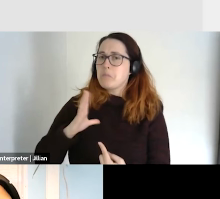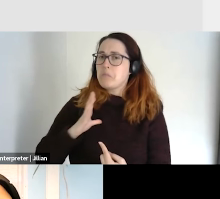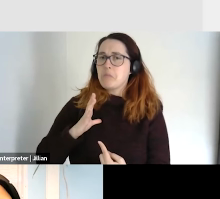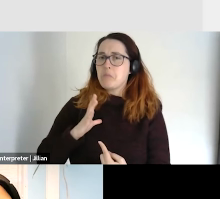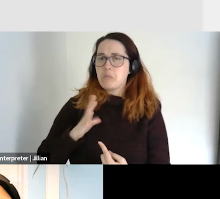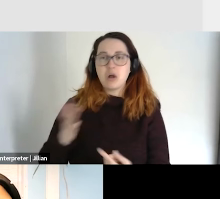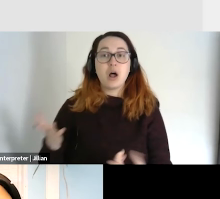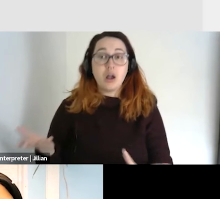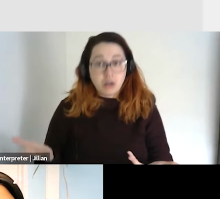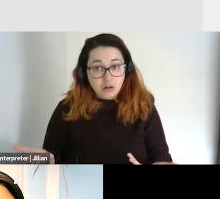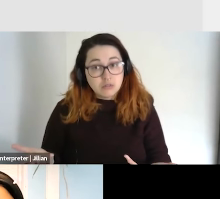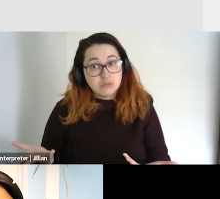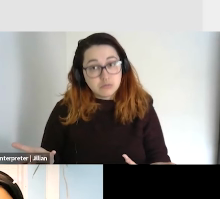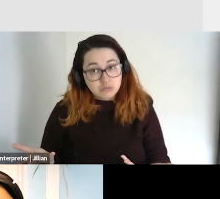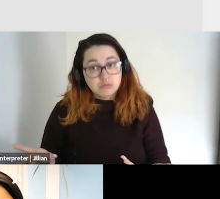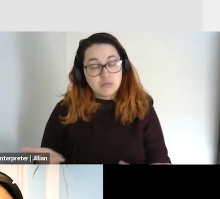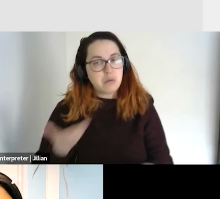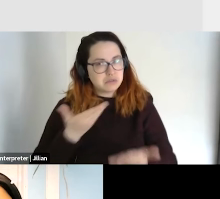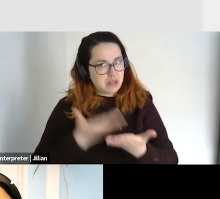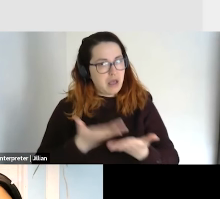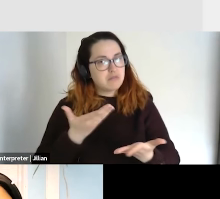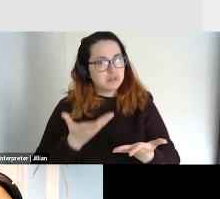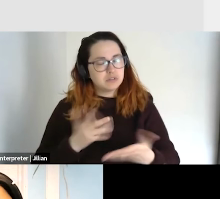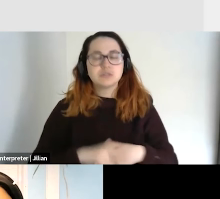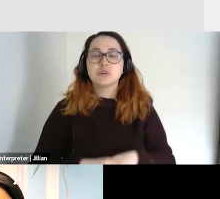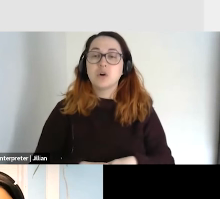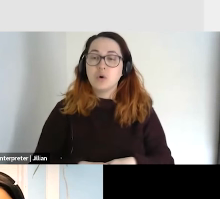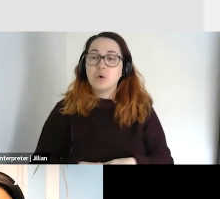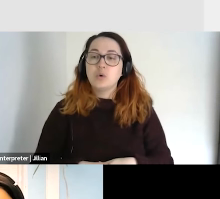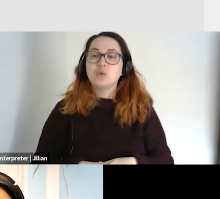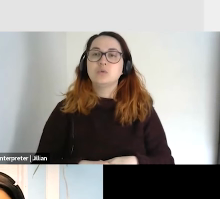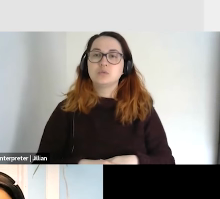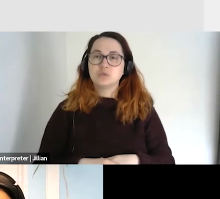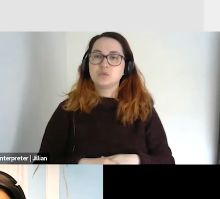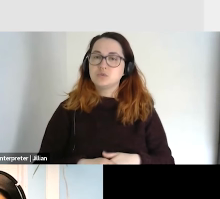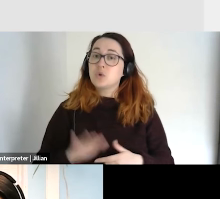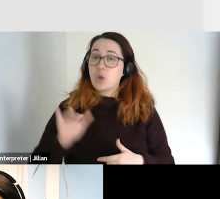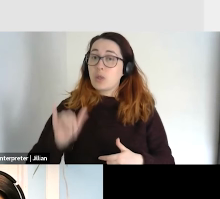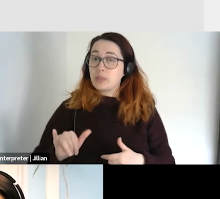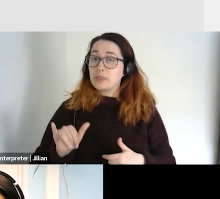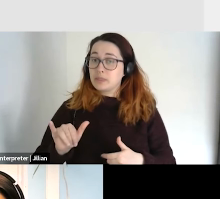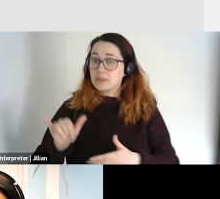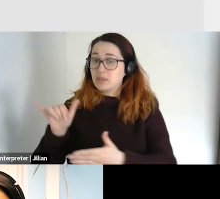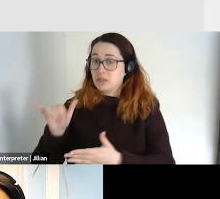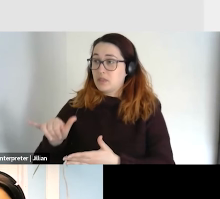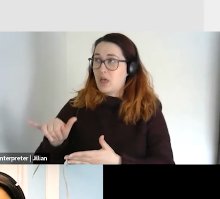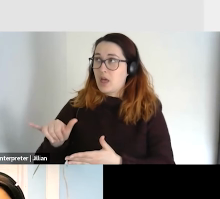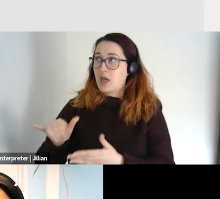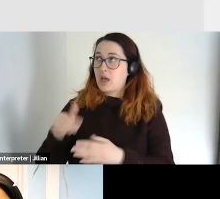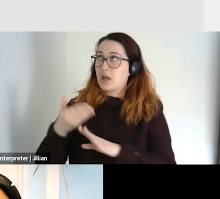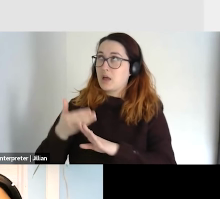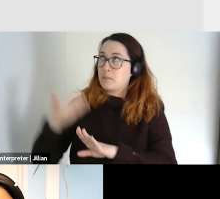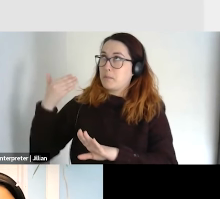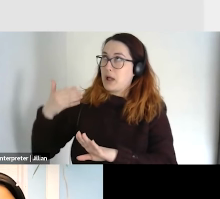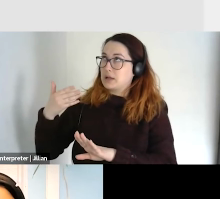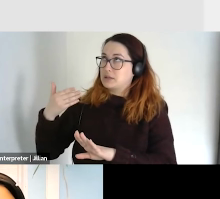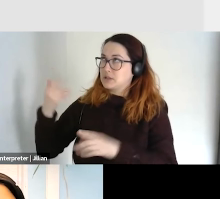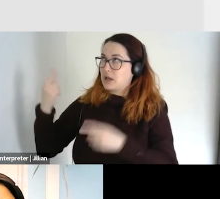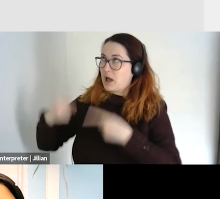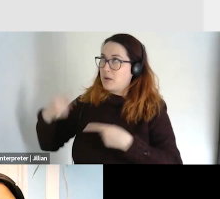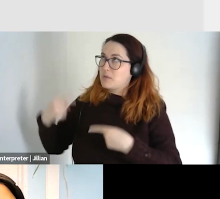sense. So sort of sitting with that to create a plan of action. Okay, but I